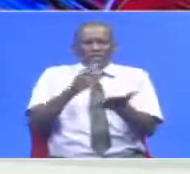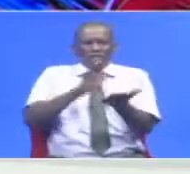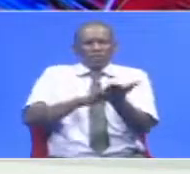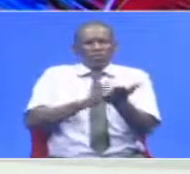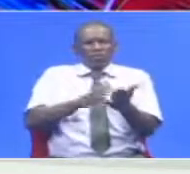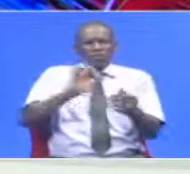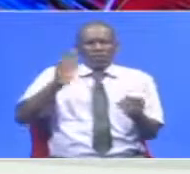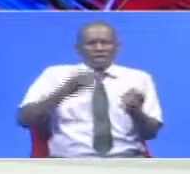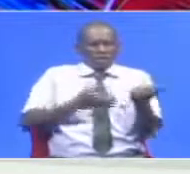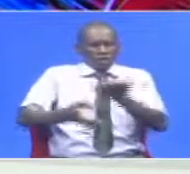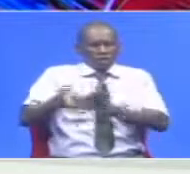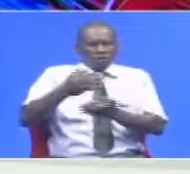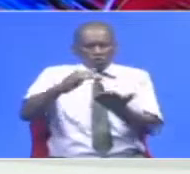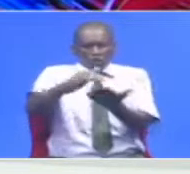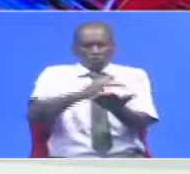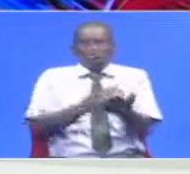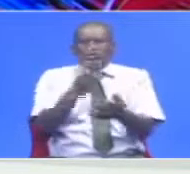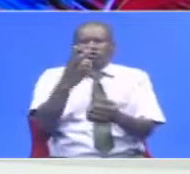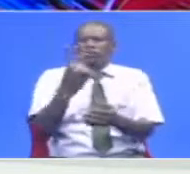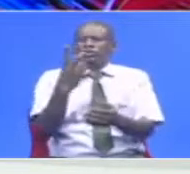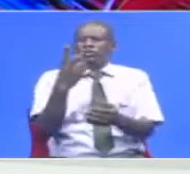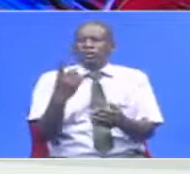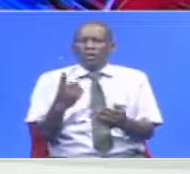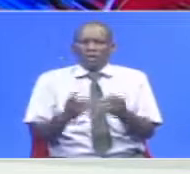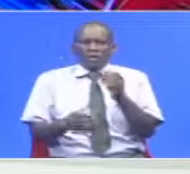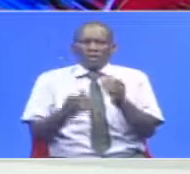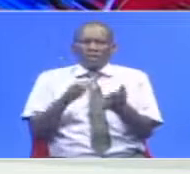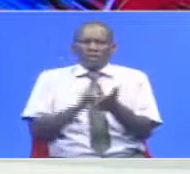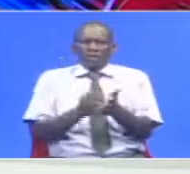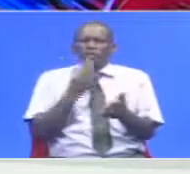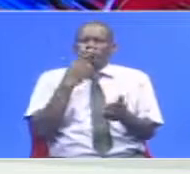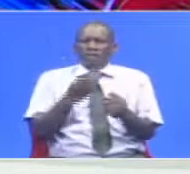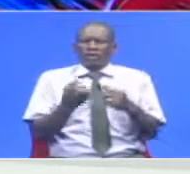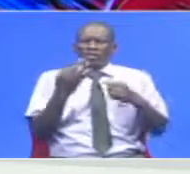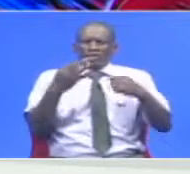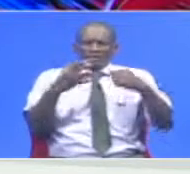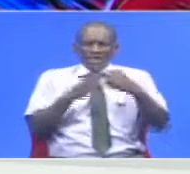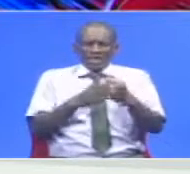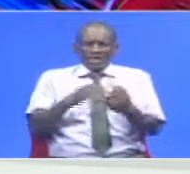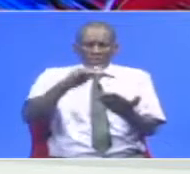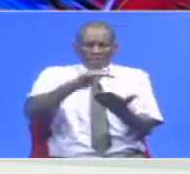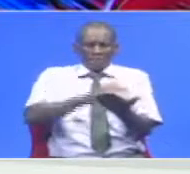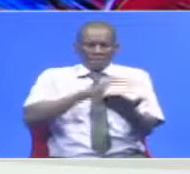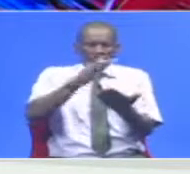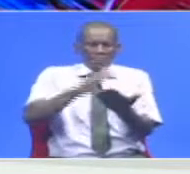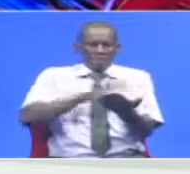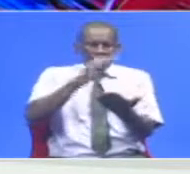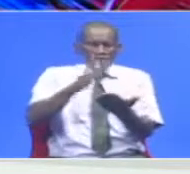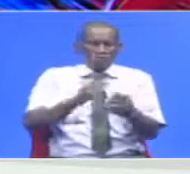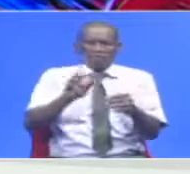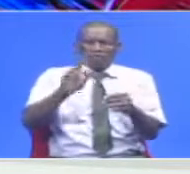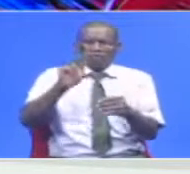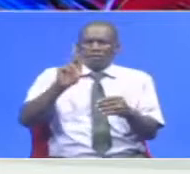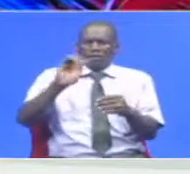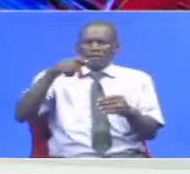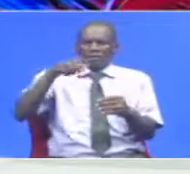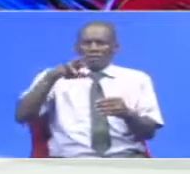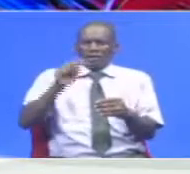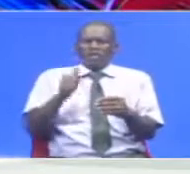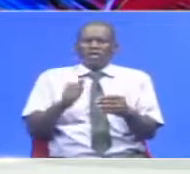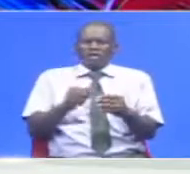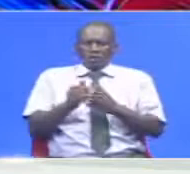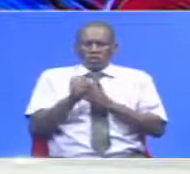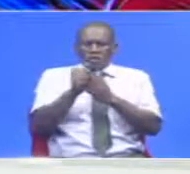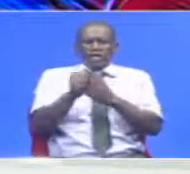Kenya Economic Report 2021, a 239-page report by KIPRA to guide economists and